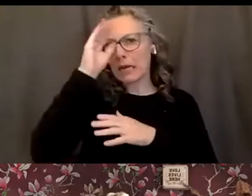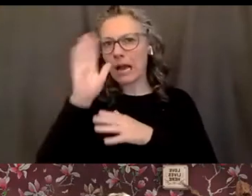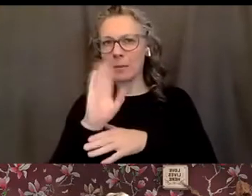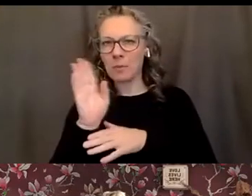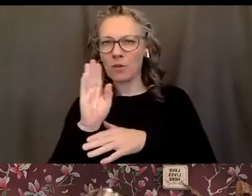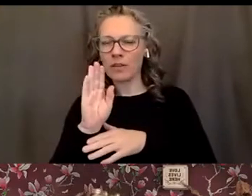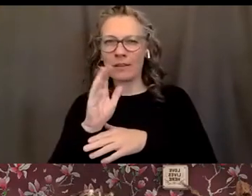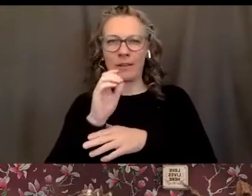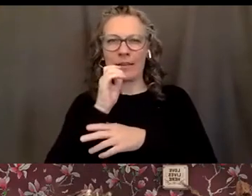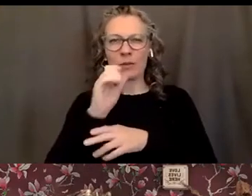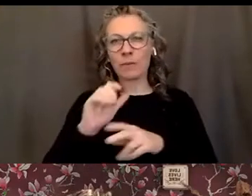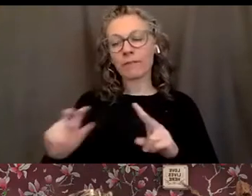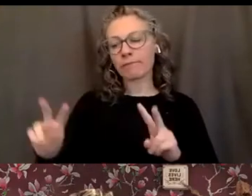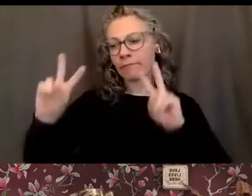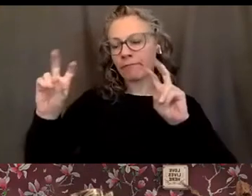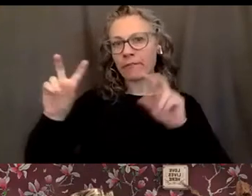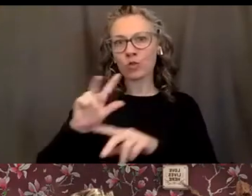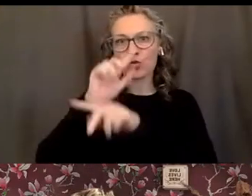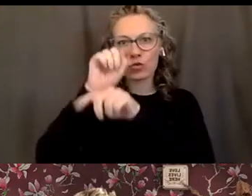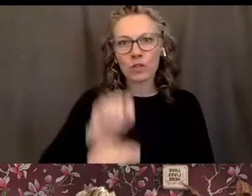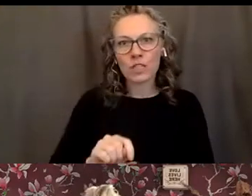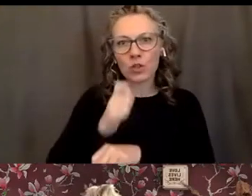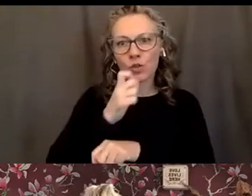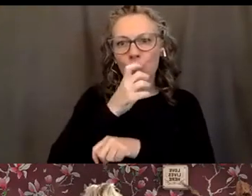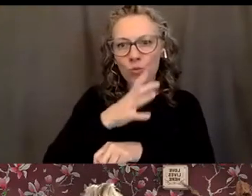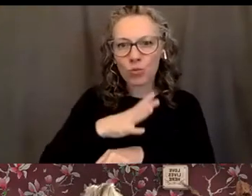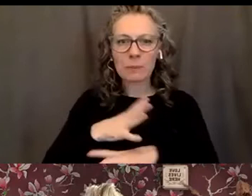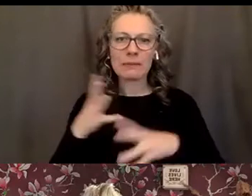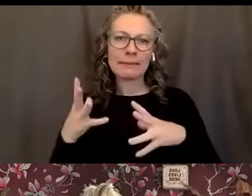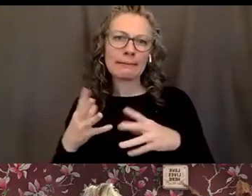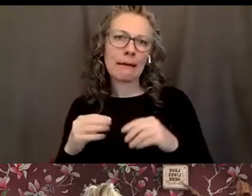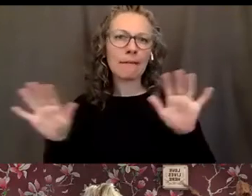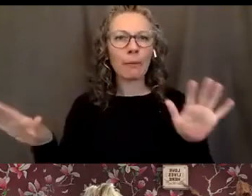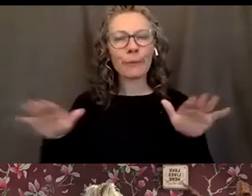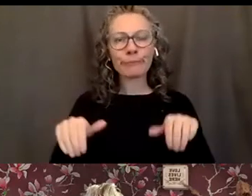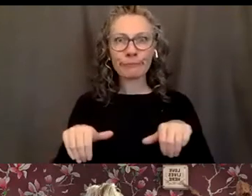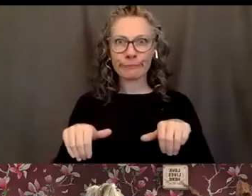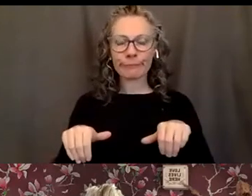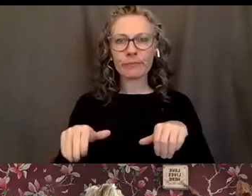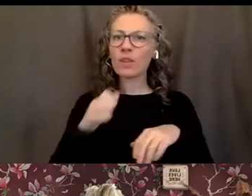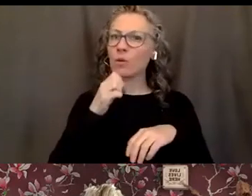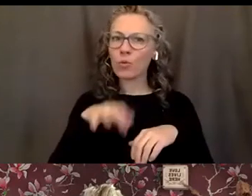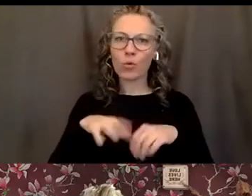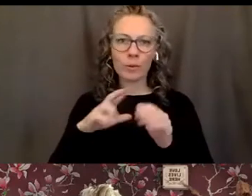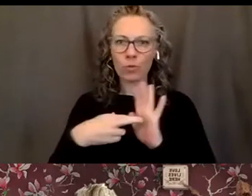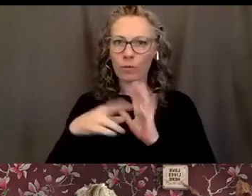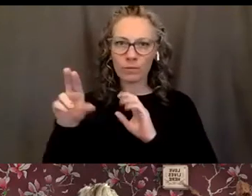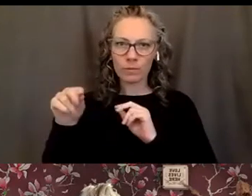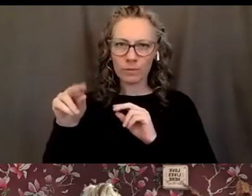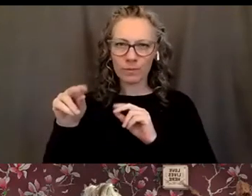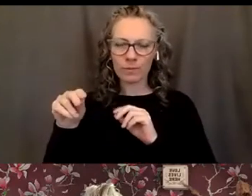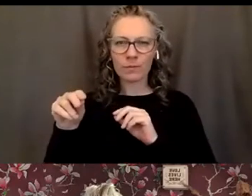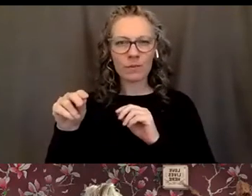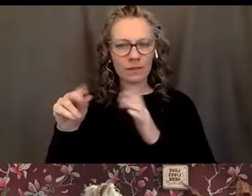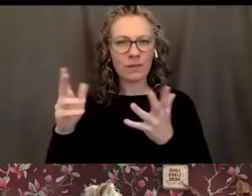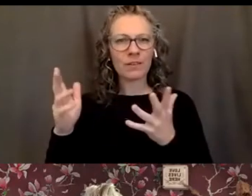falling into that quote unquote traditional soft or docile kind of role either, so it